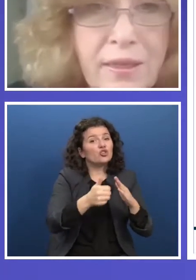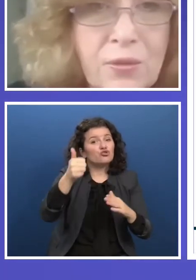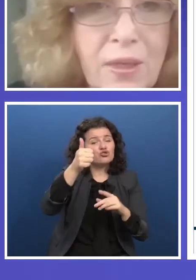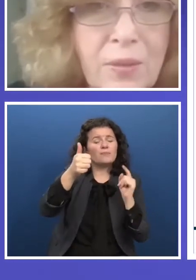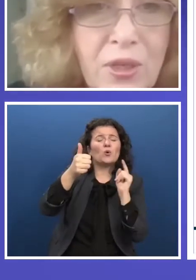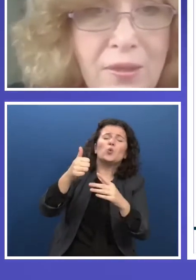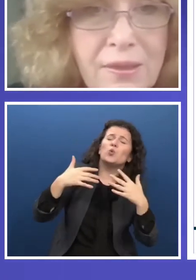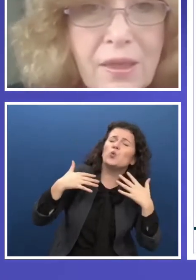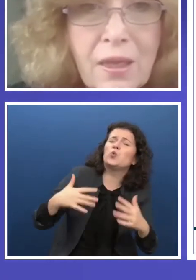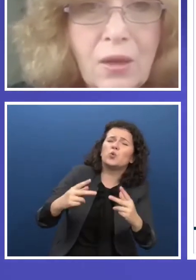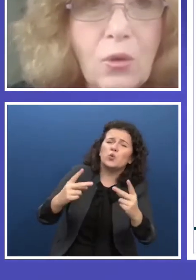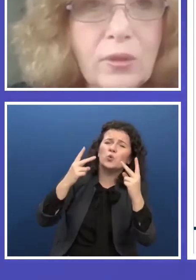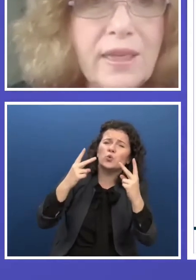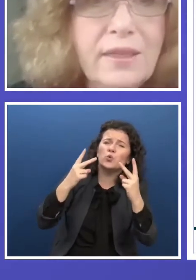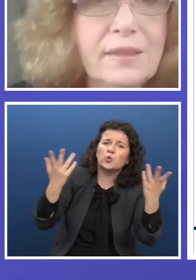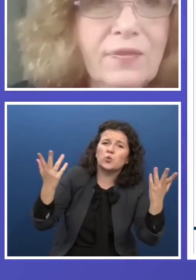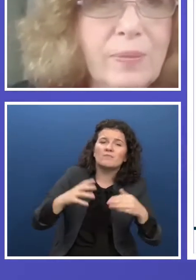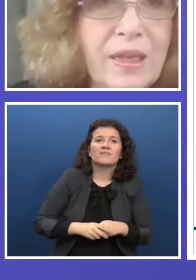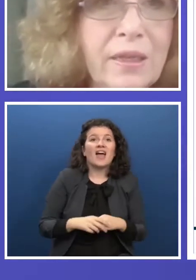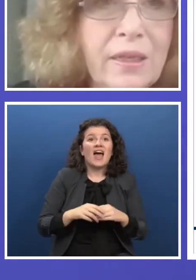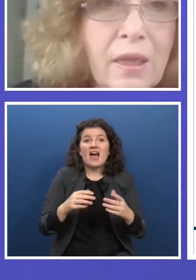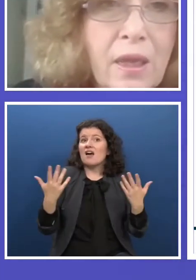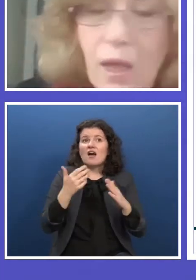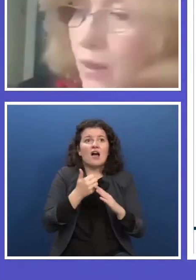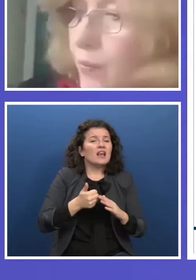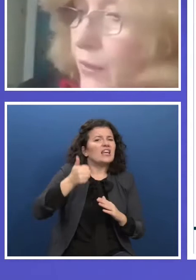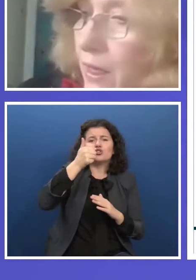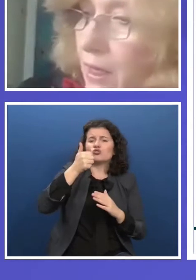can delegate to anybody else. All leaders have to be